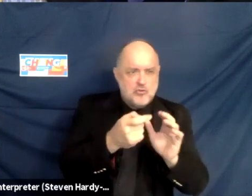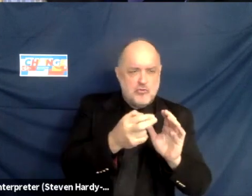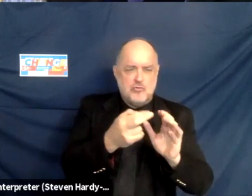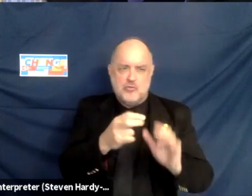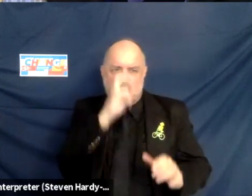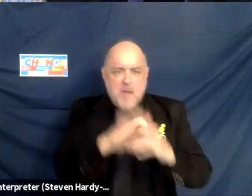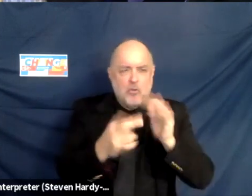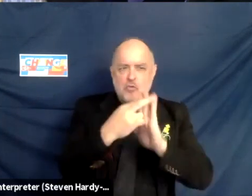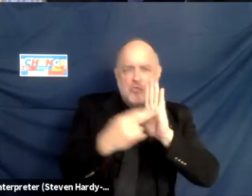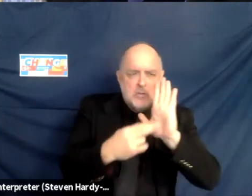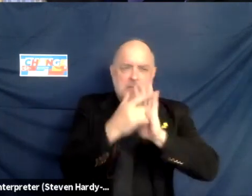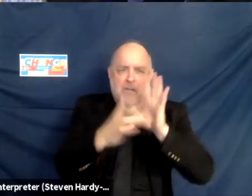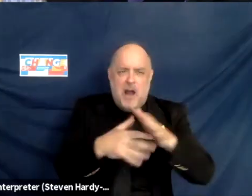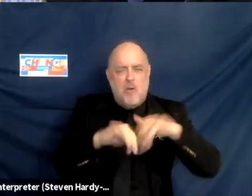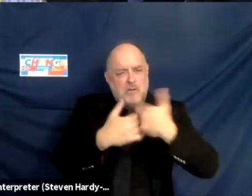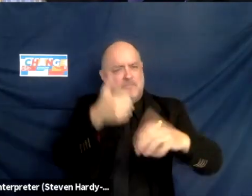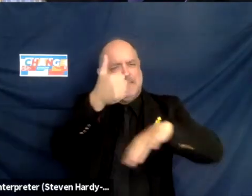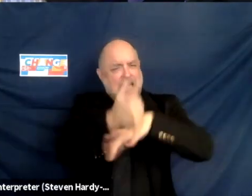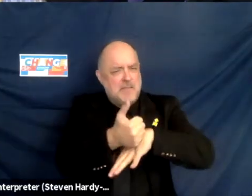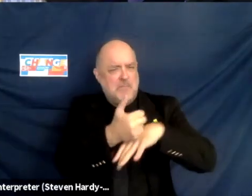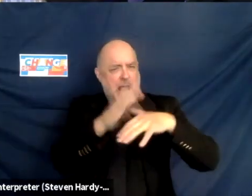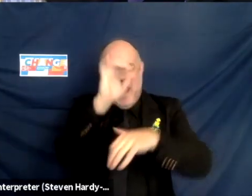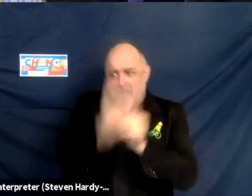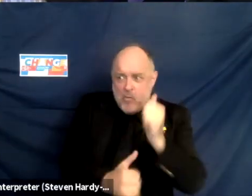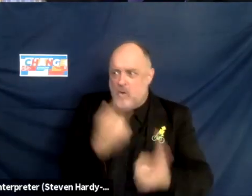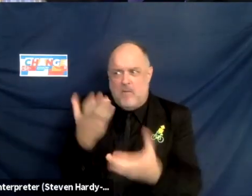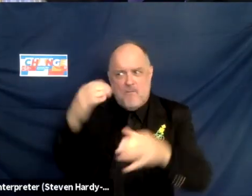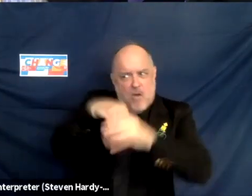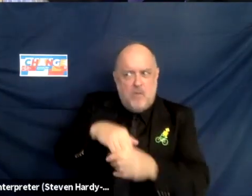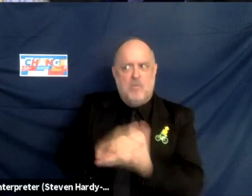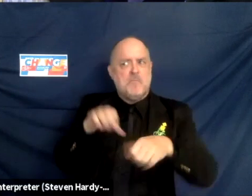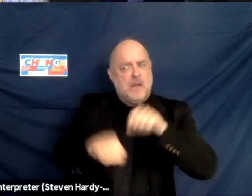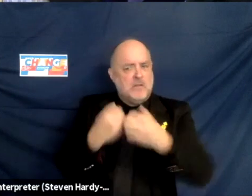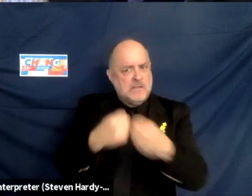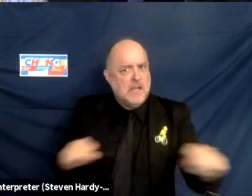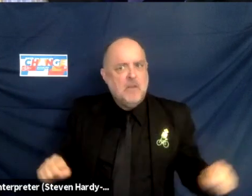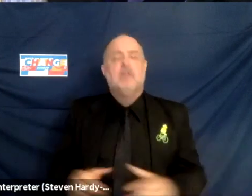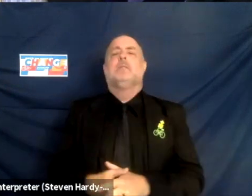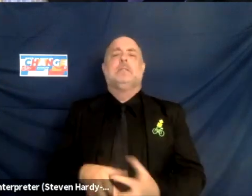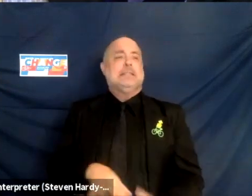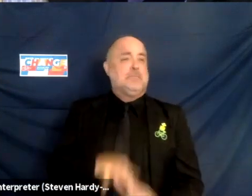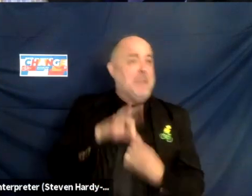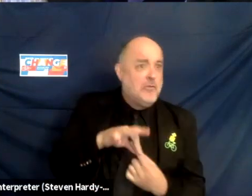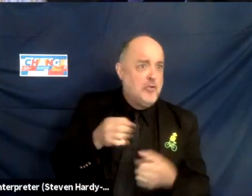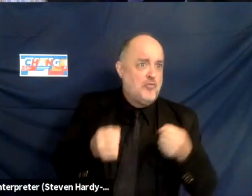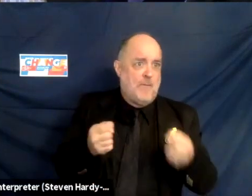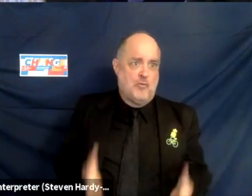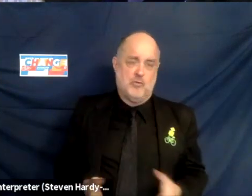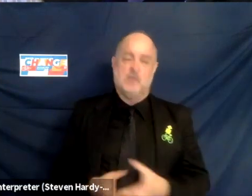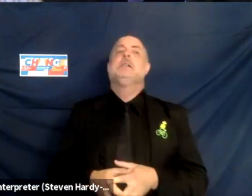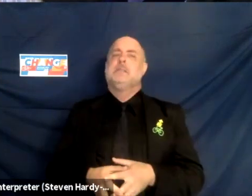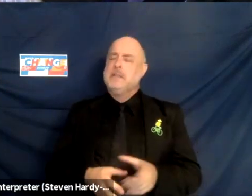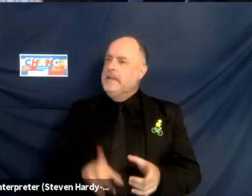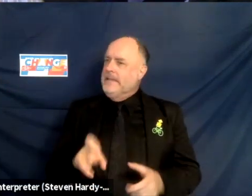rules that govern how anybody involved in bicycle safety, especially drivers,